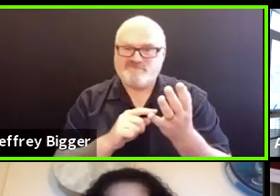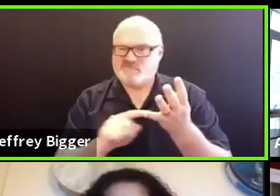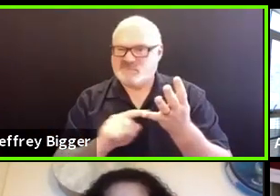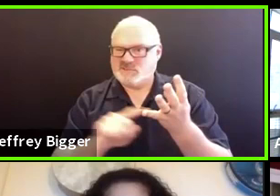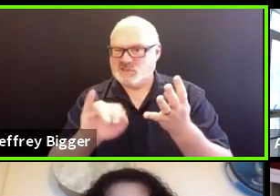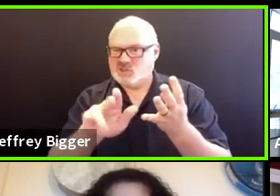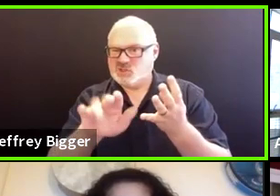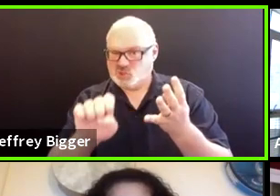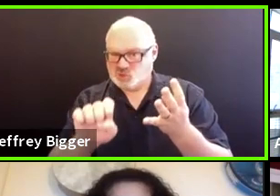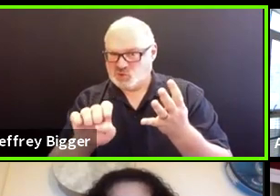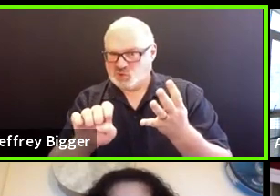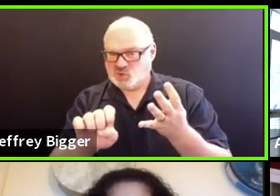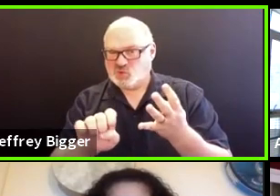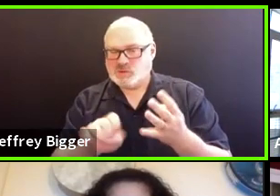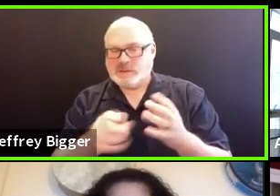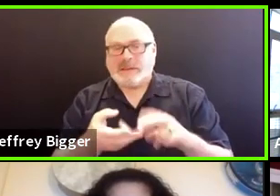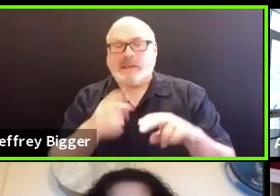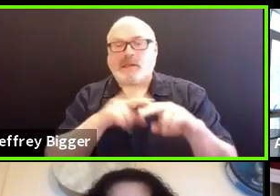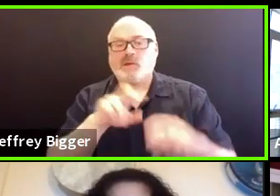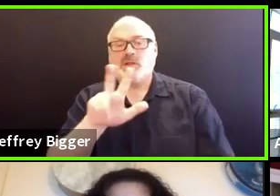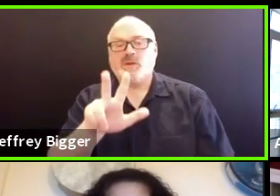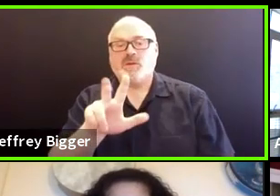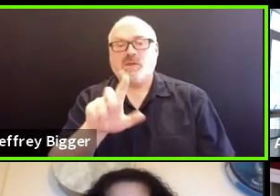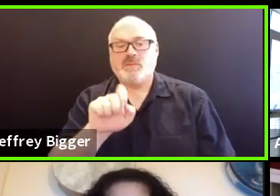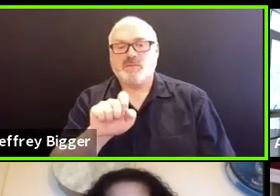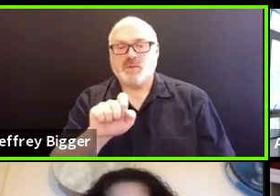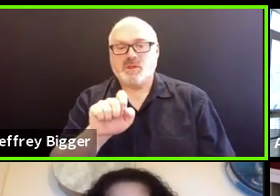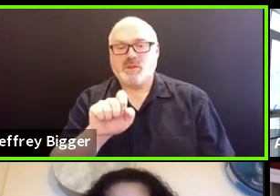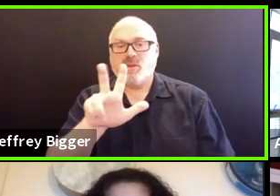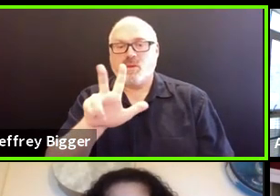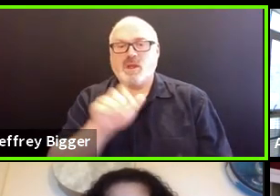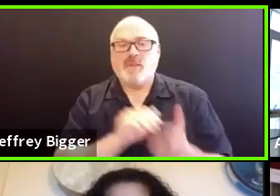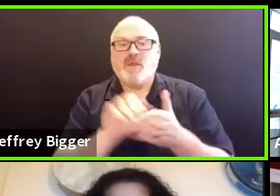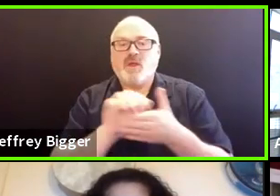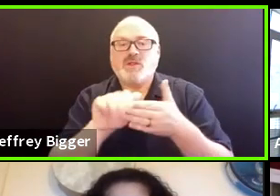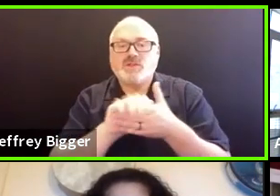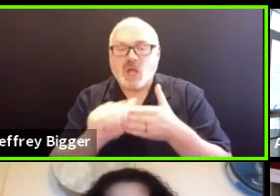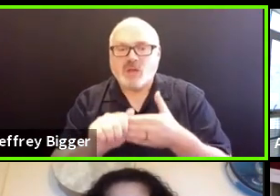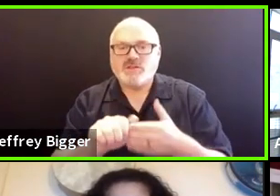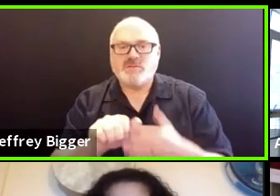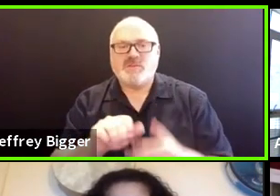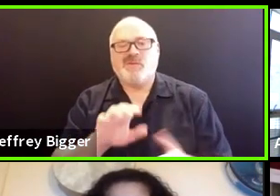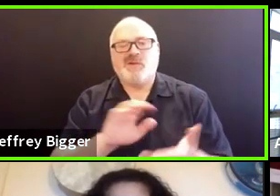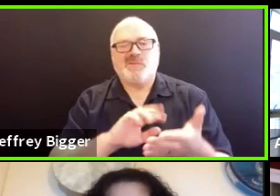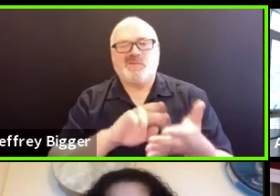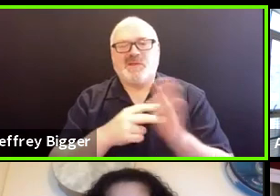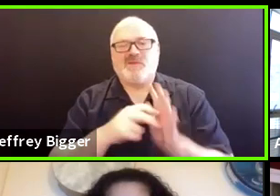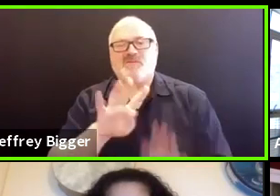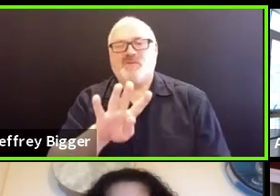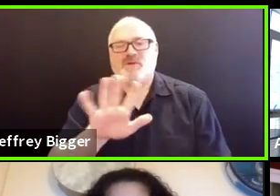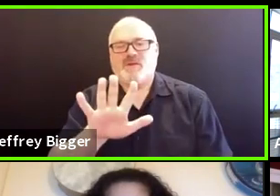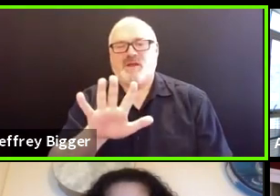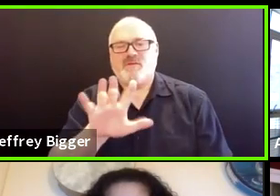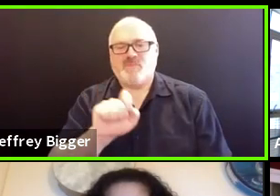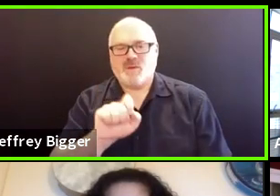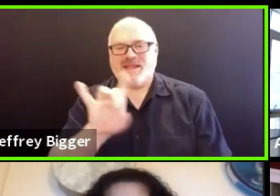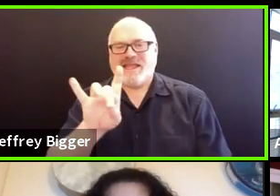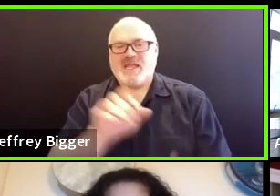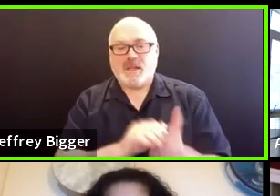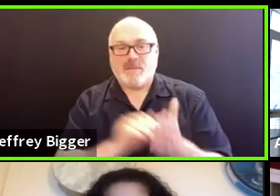fiscal year, is an increase of $3.3 million to $45.8 million.